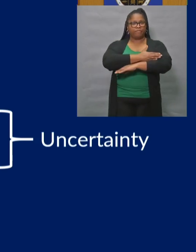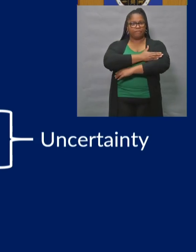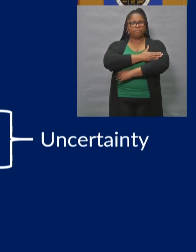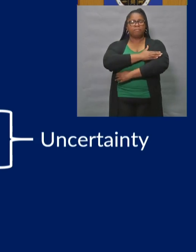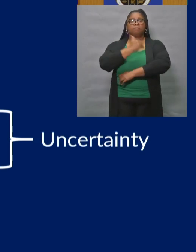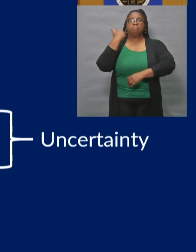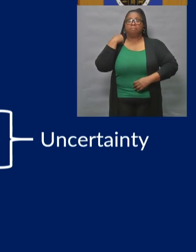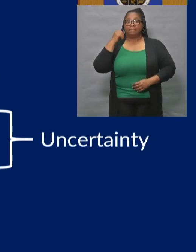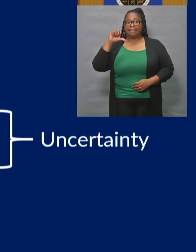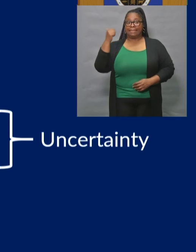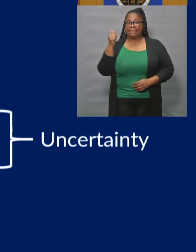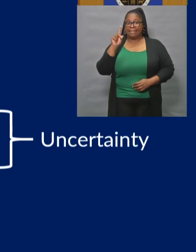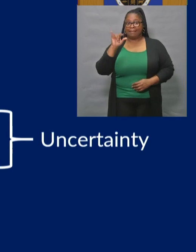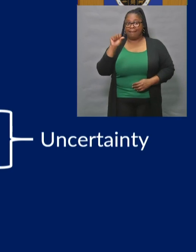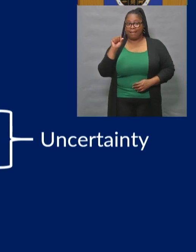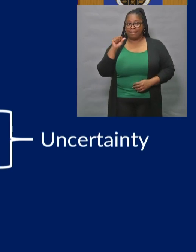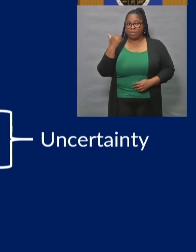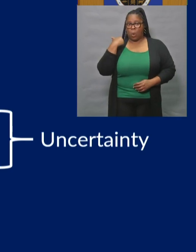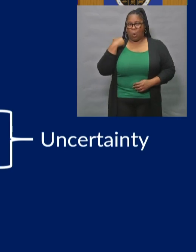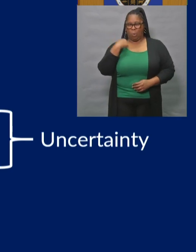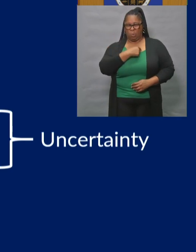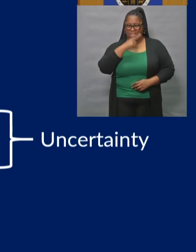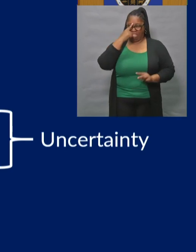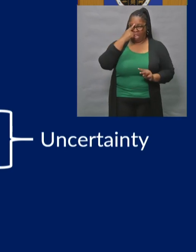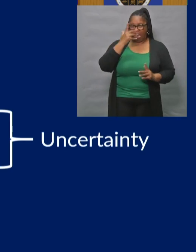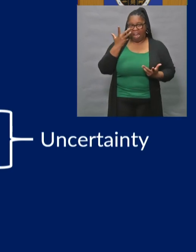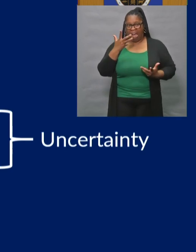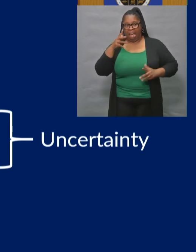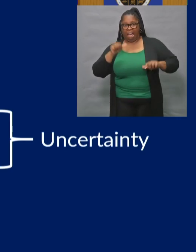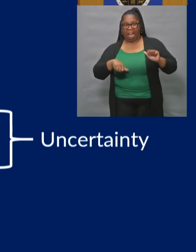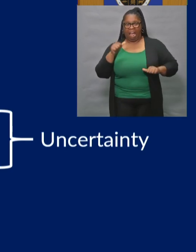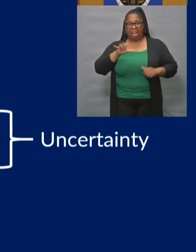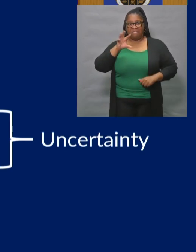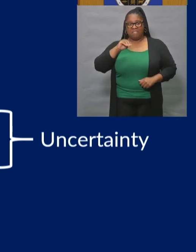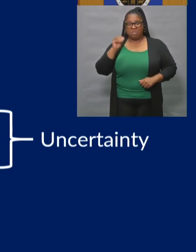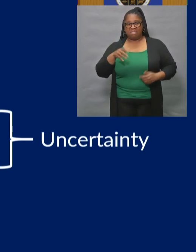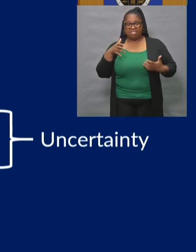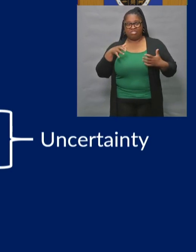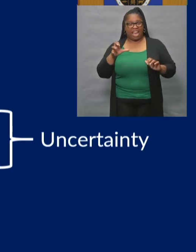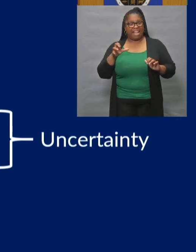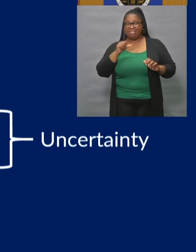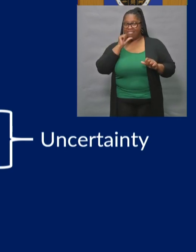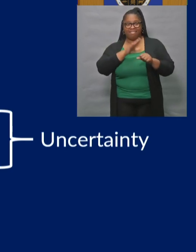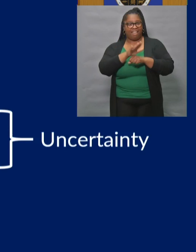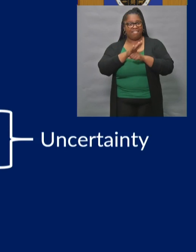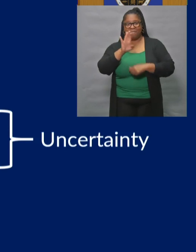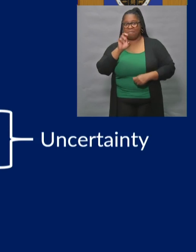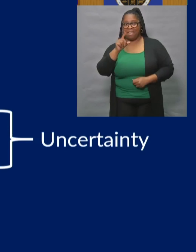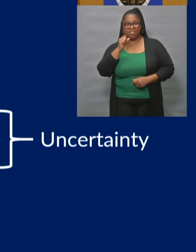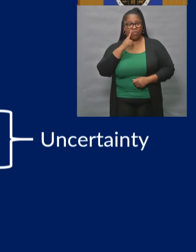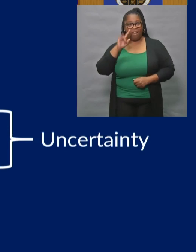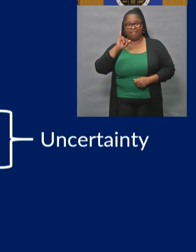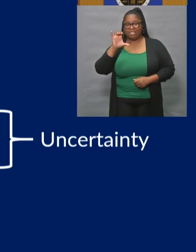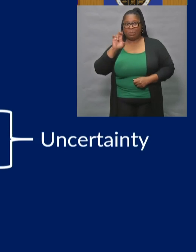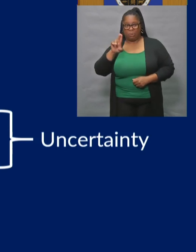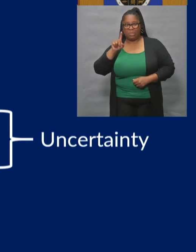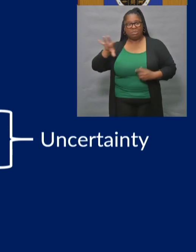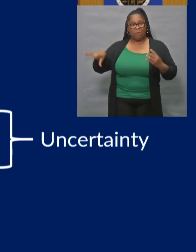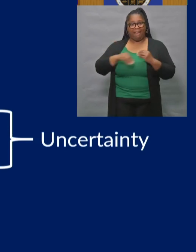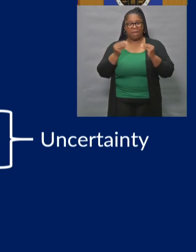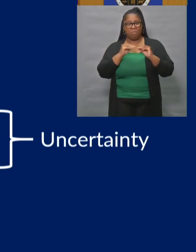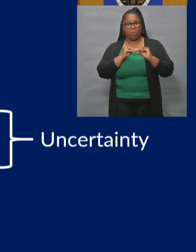than 50% likelihood that we would not have enough ICU beds in the weeks ahead and that we needed to bring more online. Now, at this point